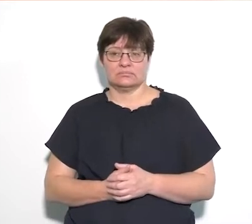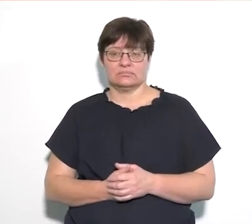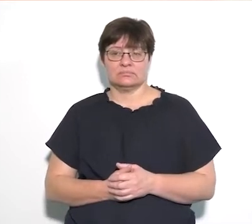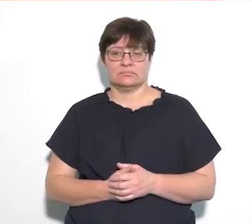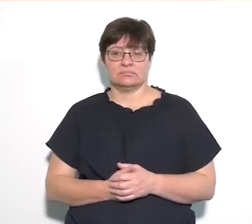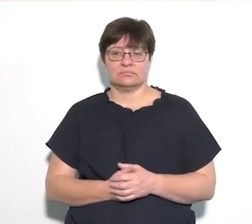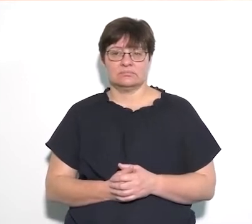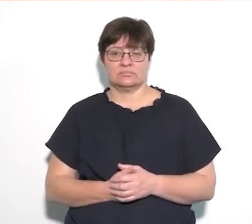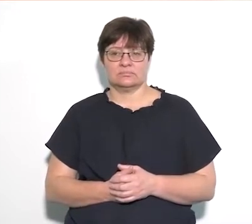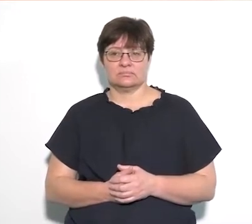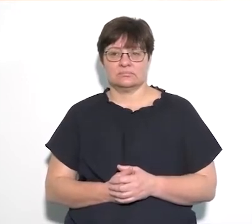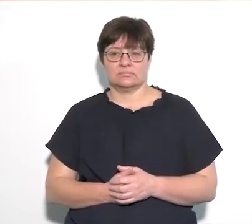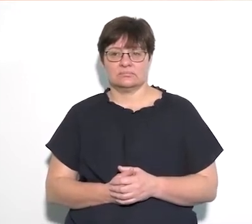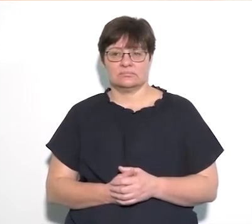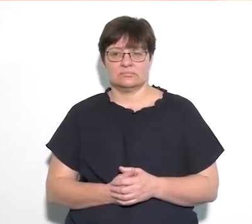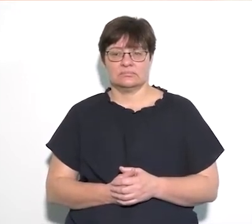neatly.